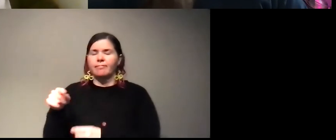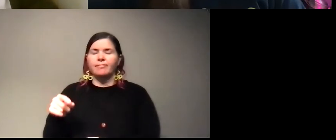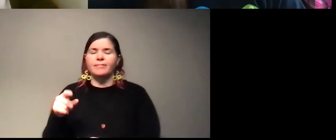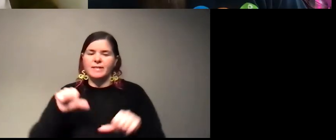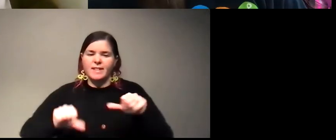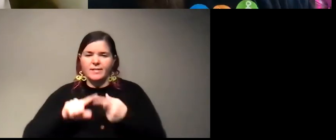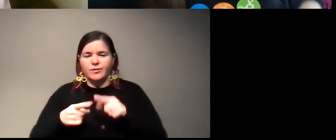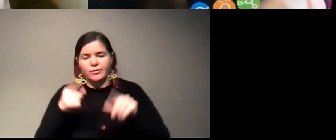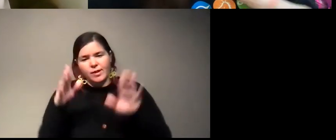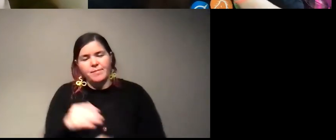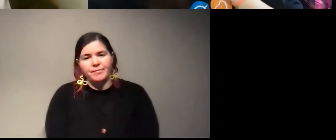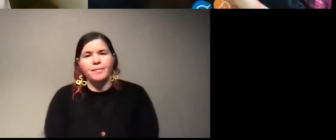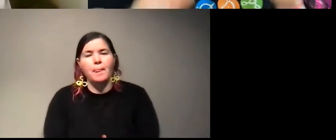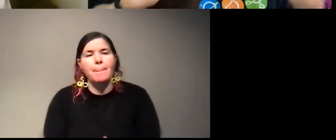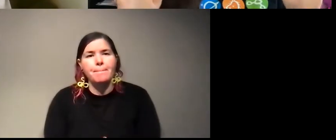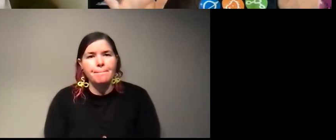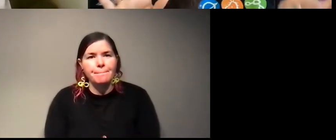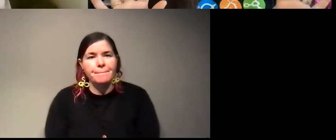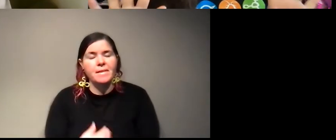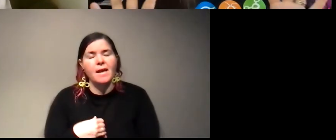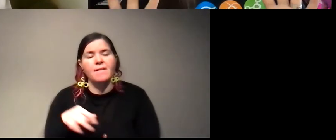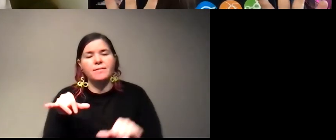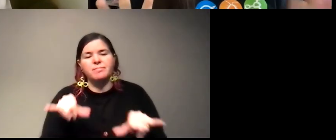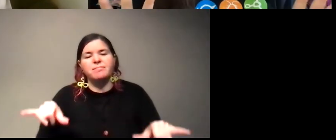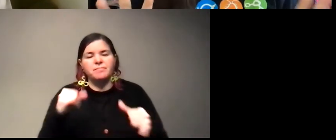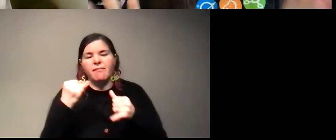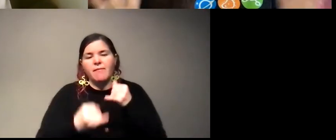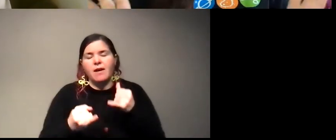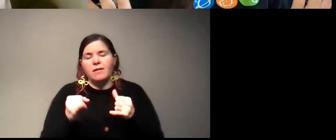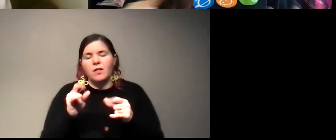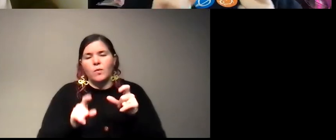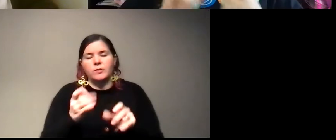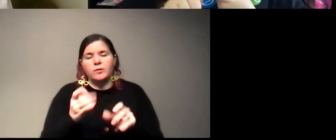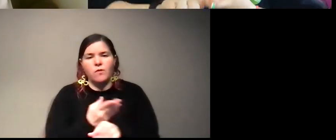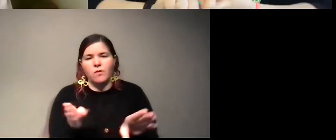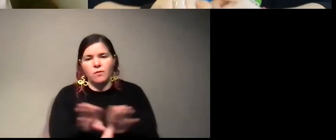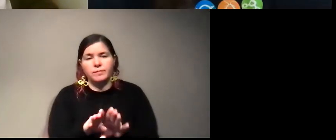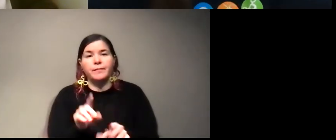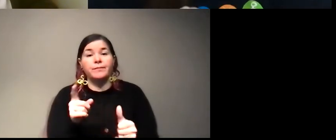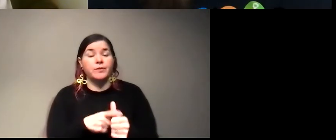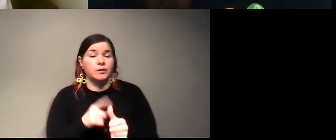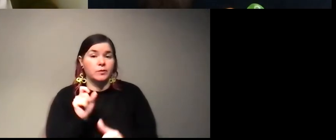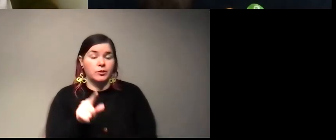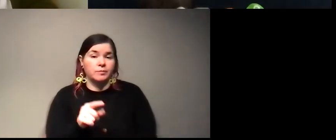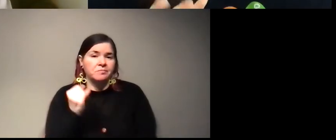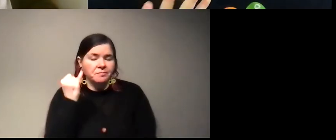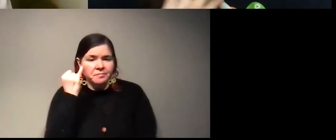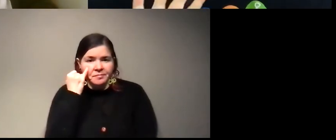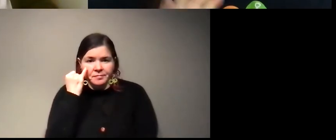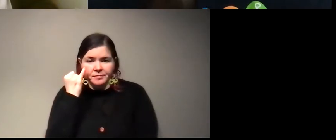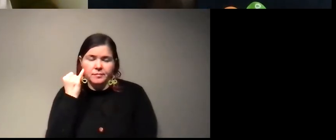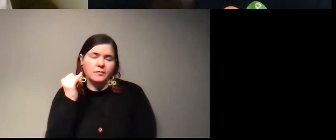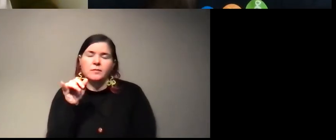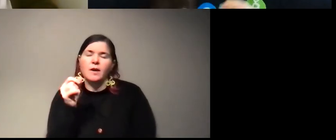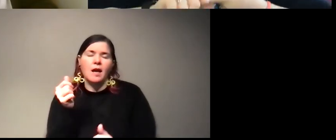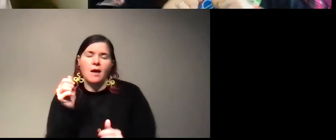great. Okay, so we have a couple final questions before we wrap up. The first question is, and we ask these to